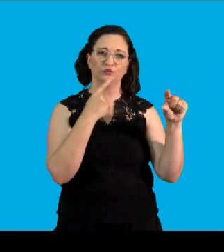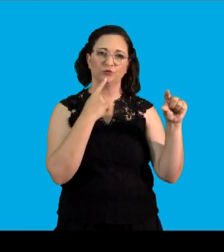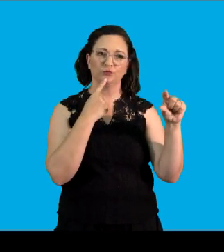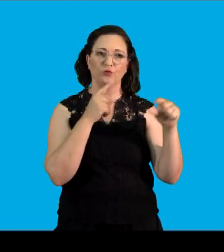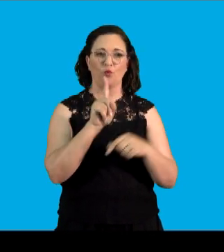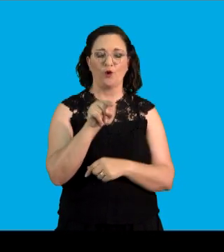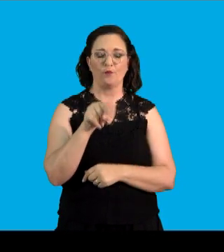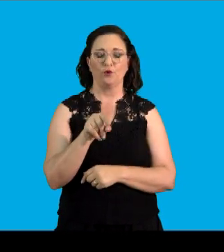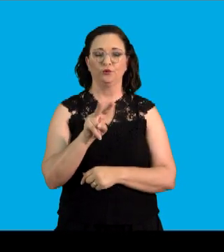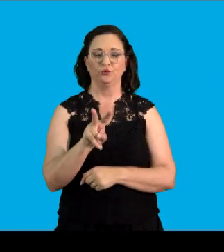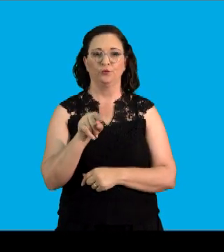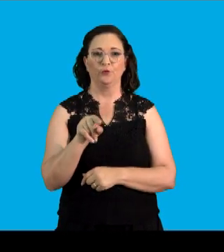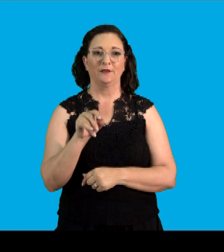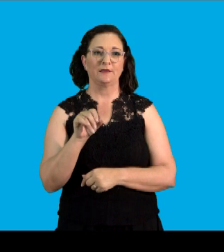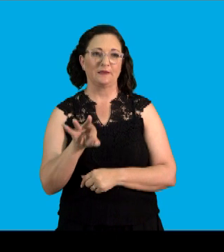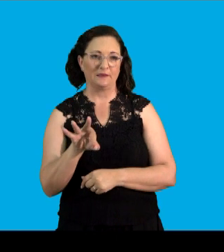your